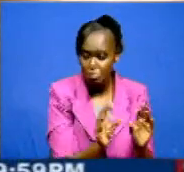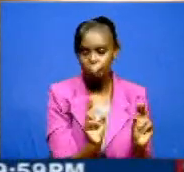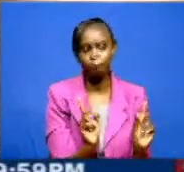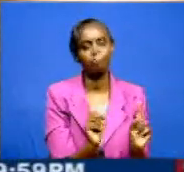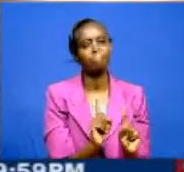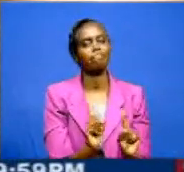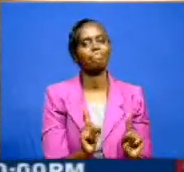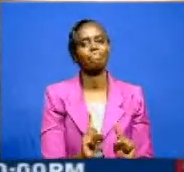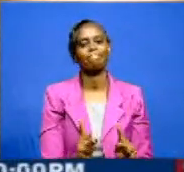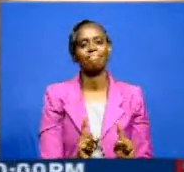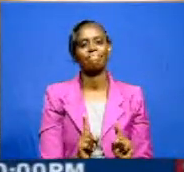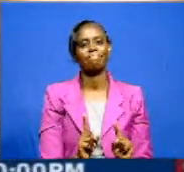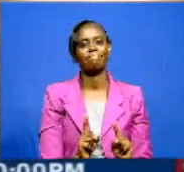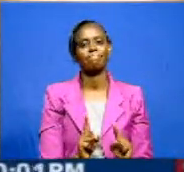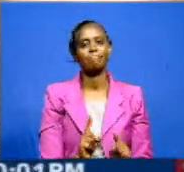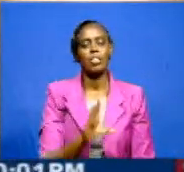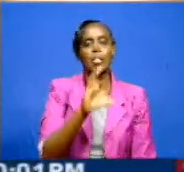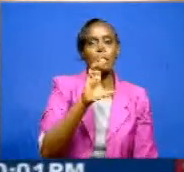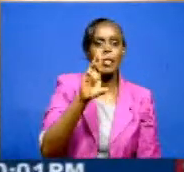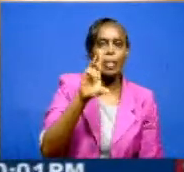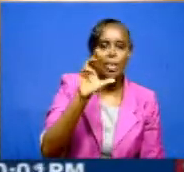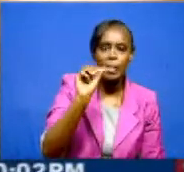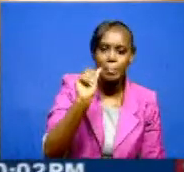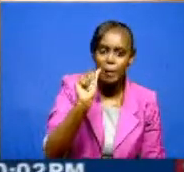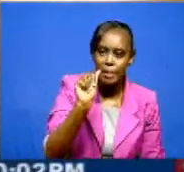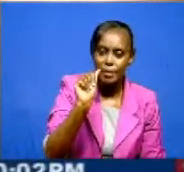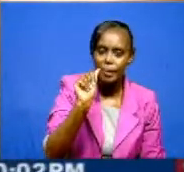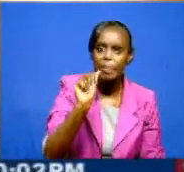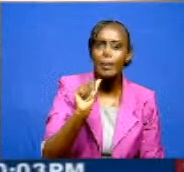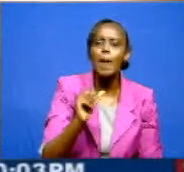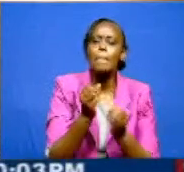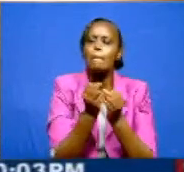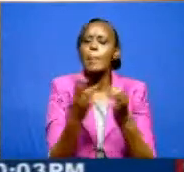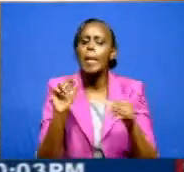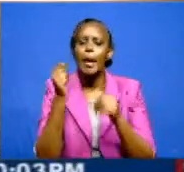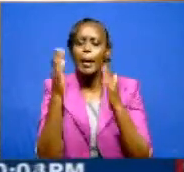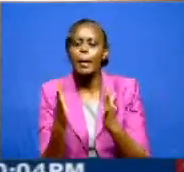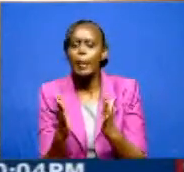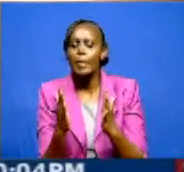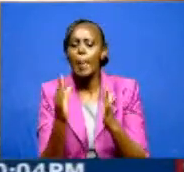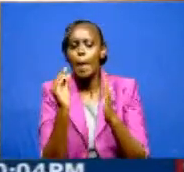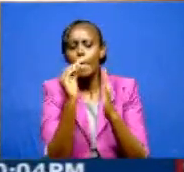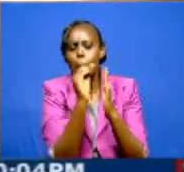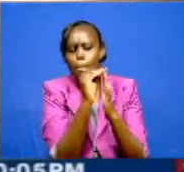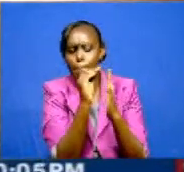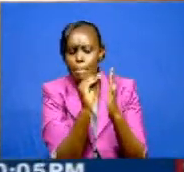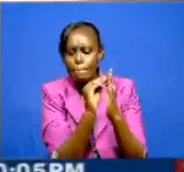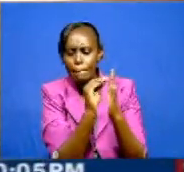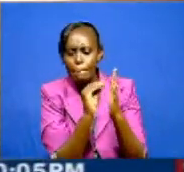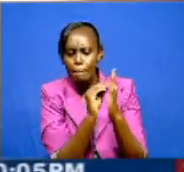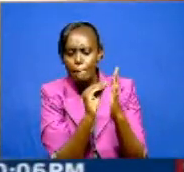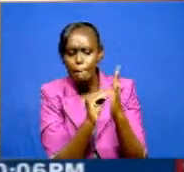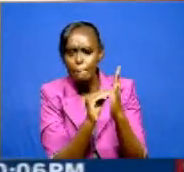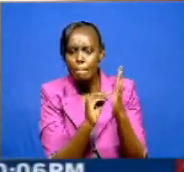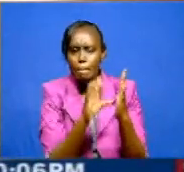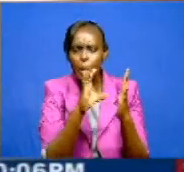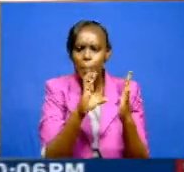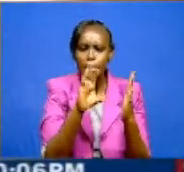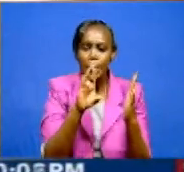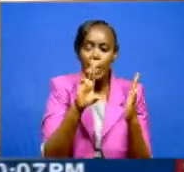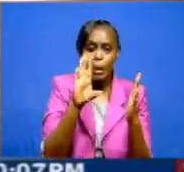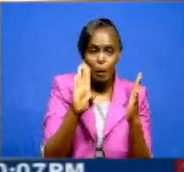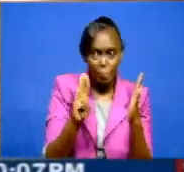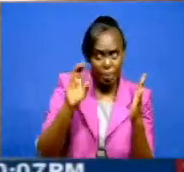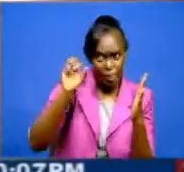submitted. You look at the CRB today, Mr. Speaker. Very many Kenyans are listed at the CRB,